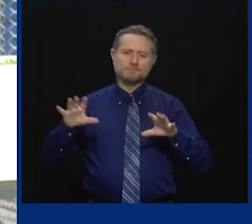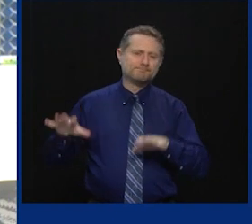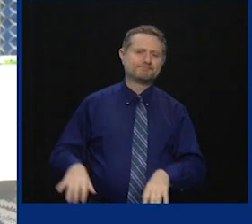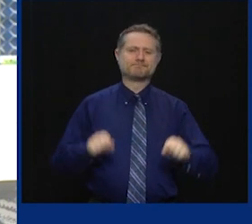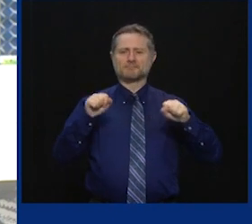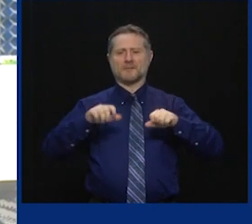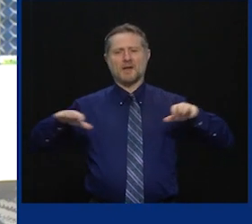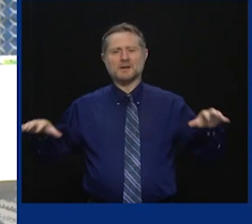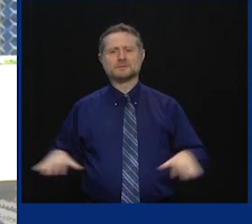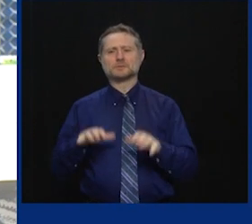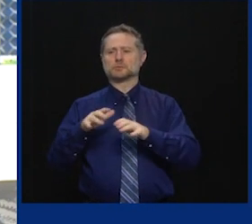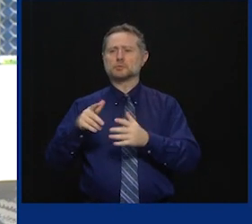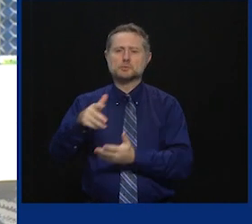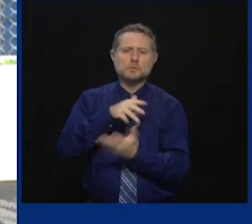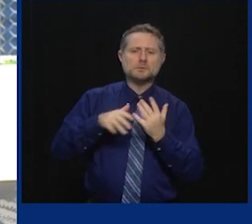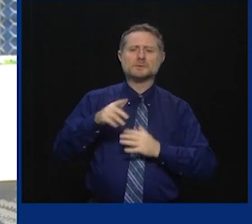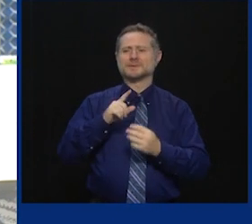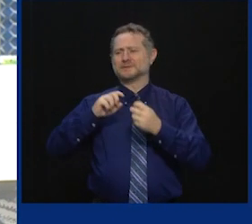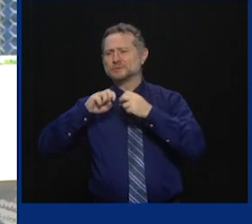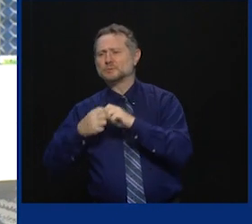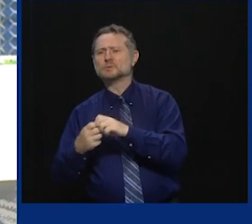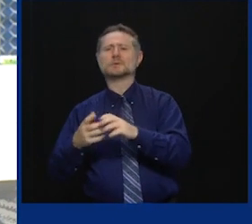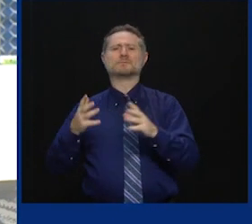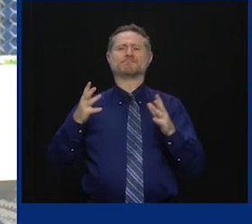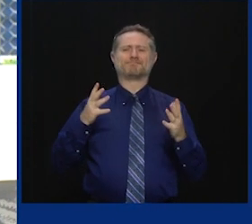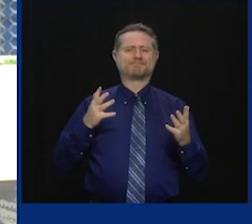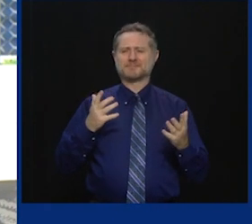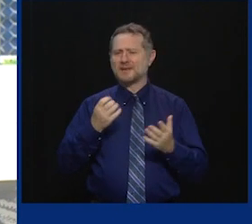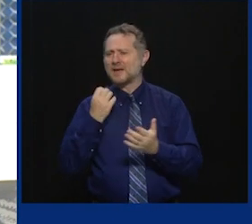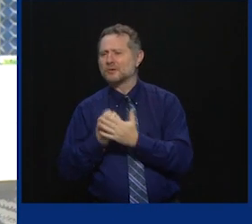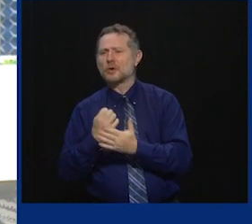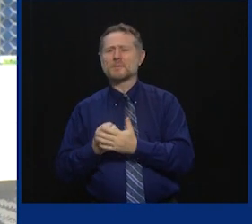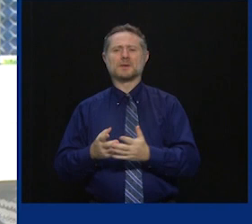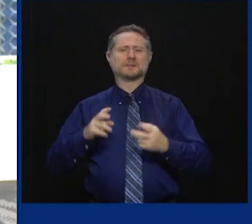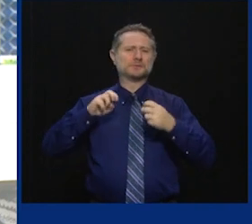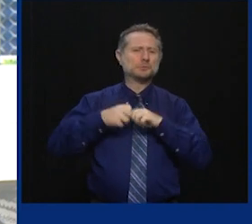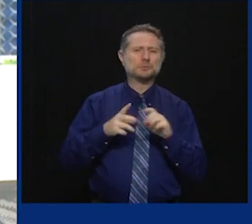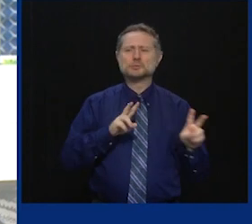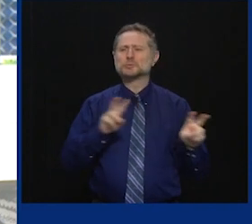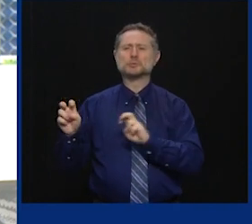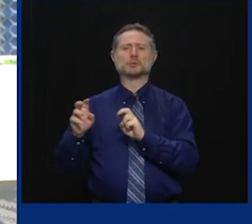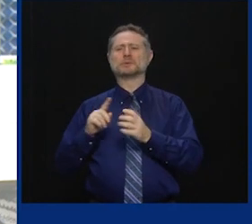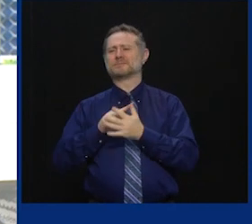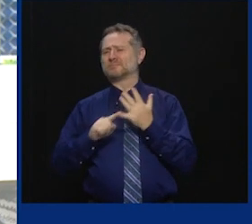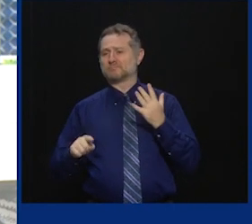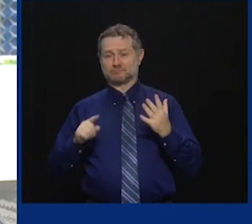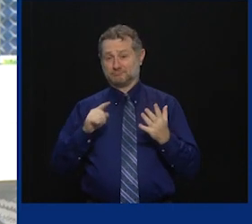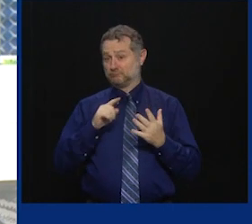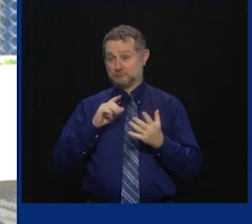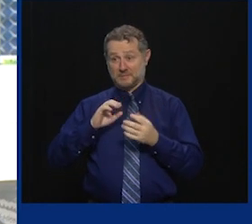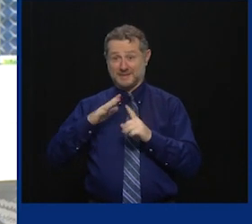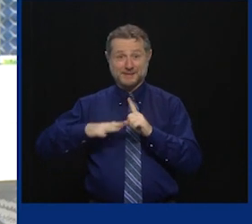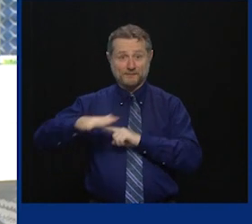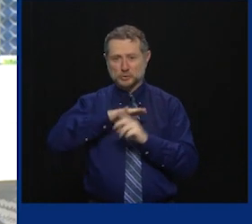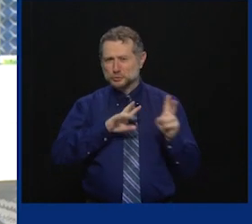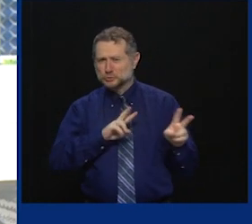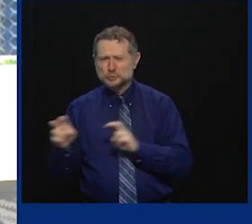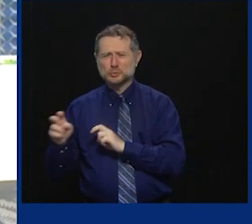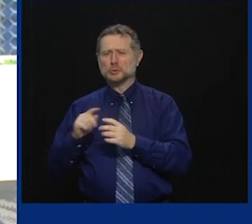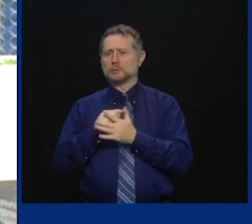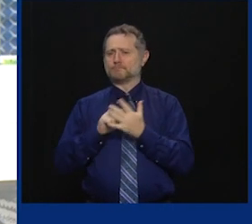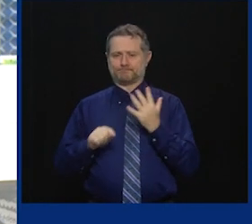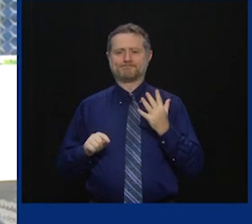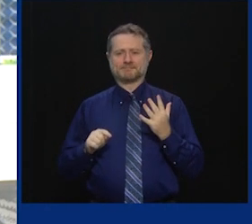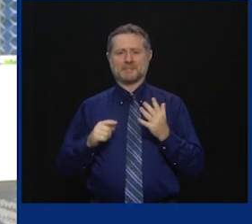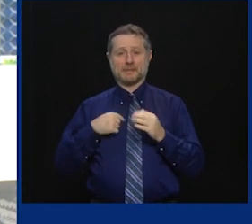issues, economic issues, certainly environmental issues, having been a leader for decades in this state here, charting a course forward,